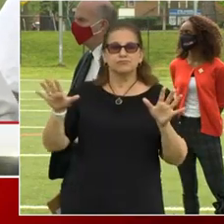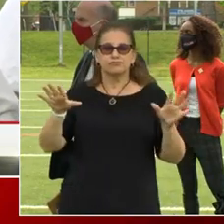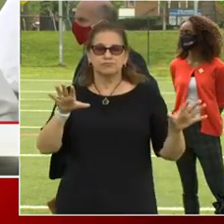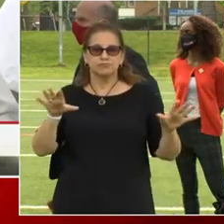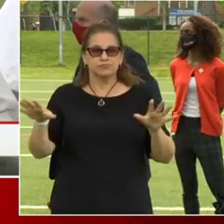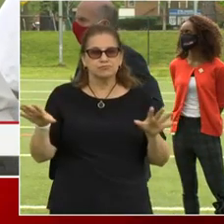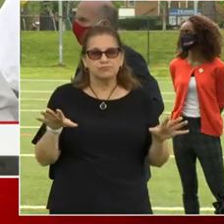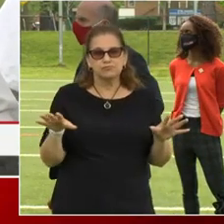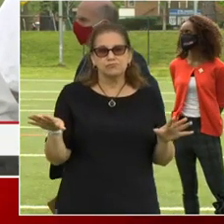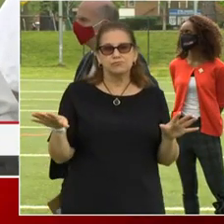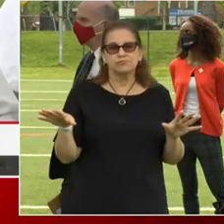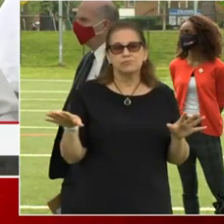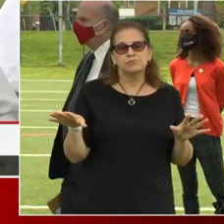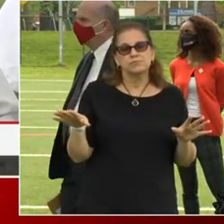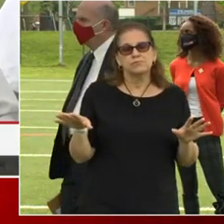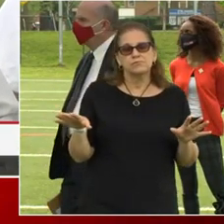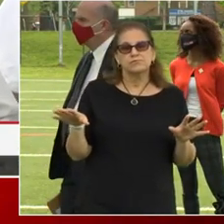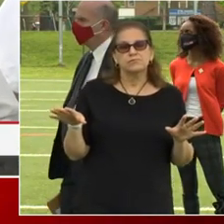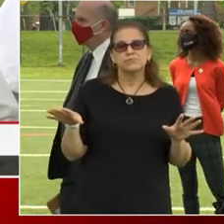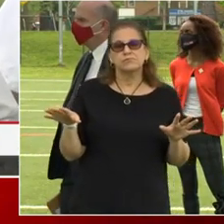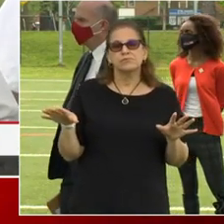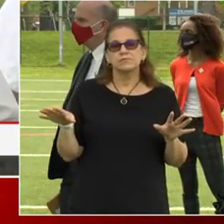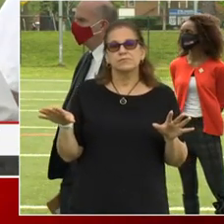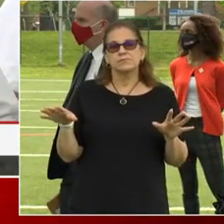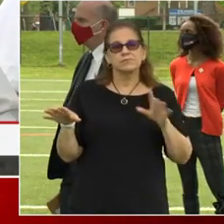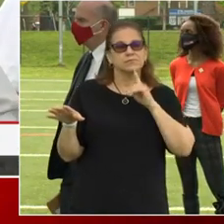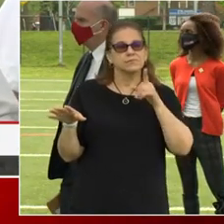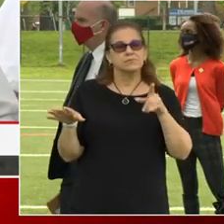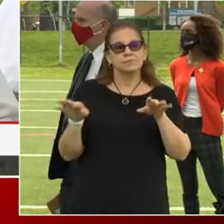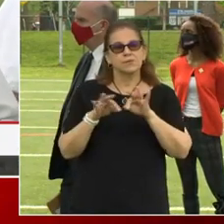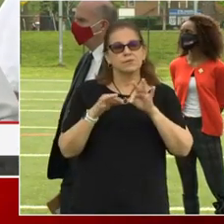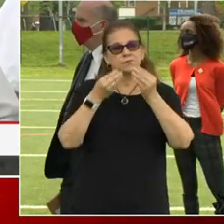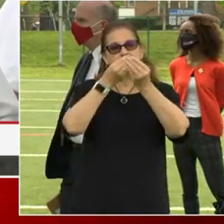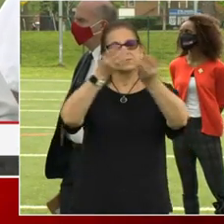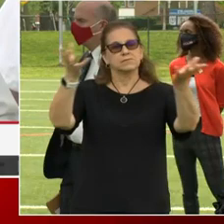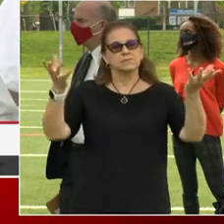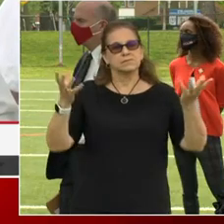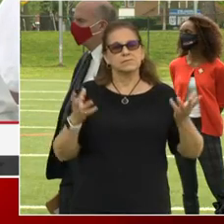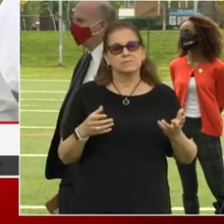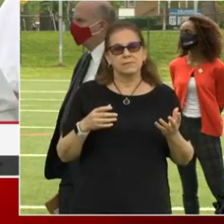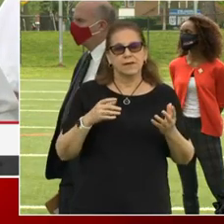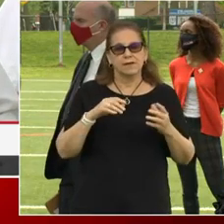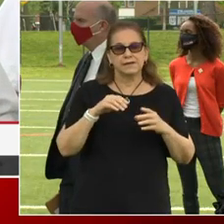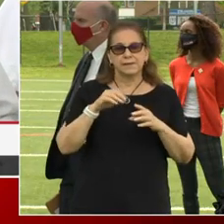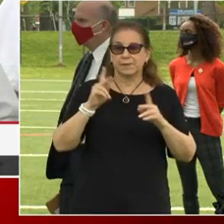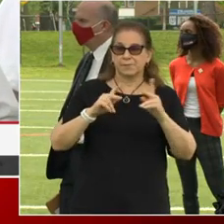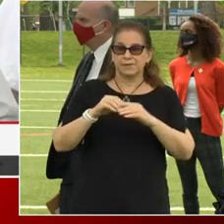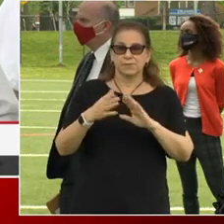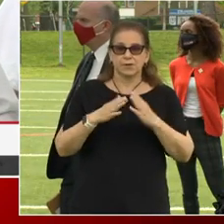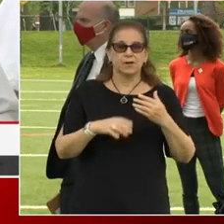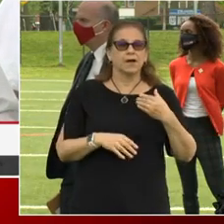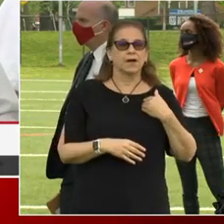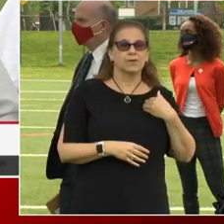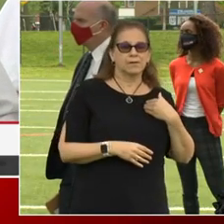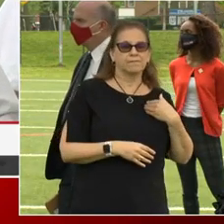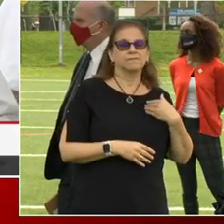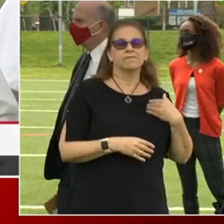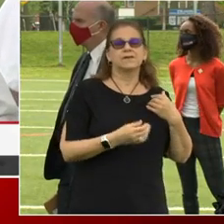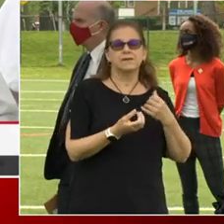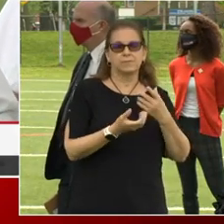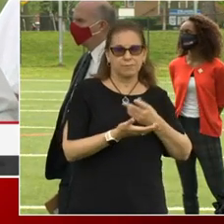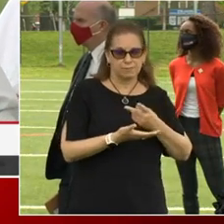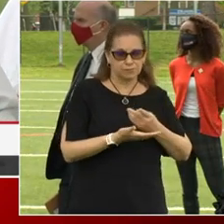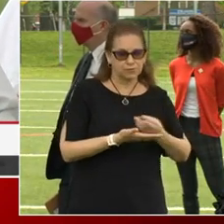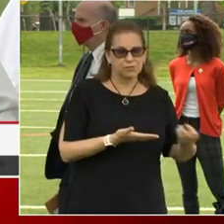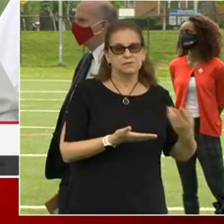has to put out things for the membership, for the community. But as the Metropolitan Police Department's chief, I can tell you that we're not